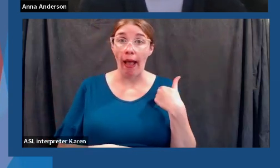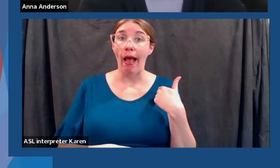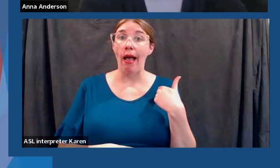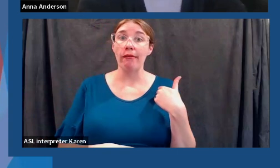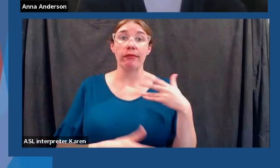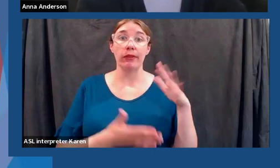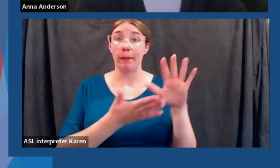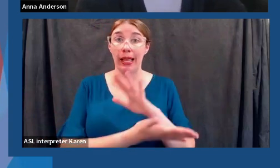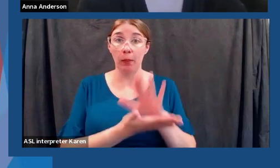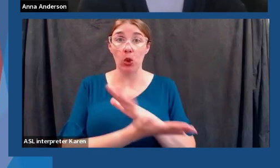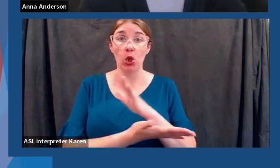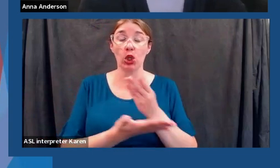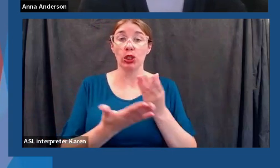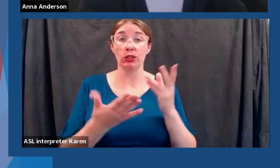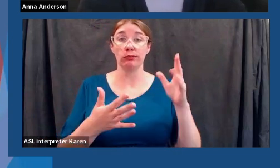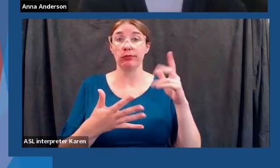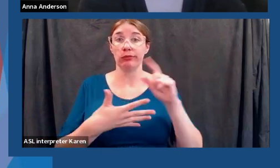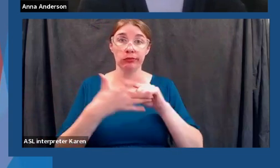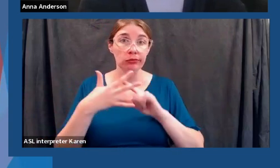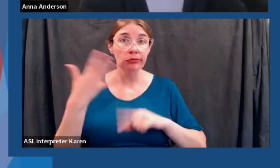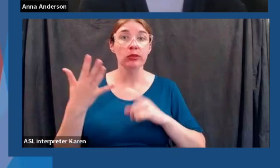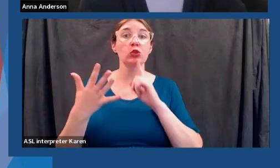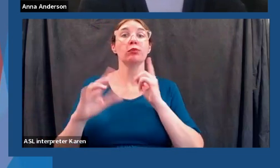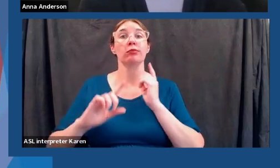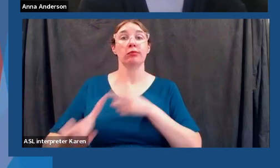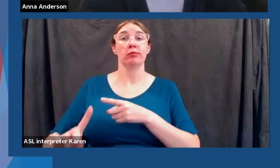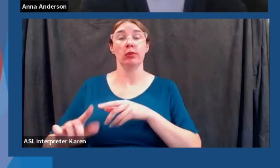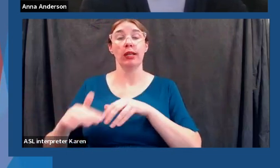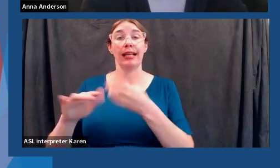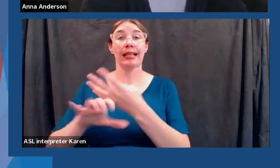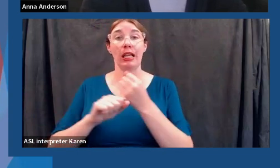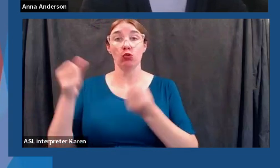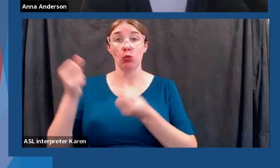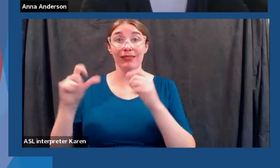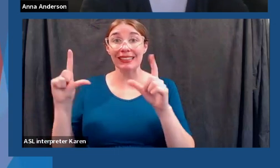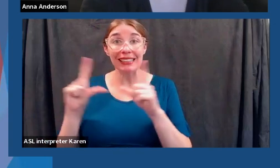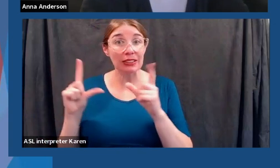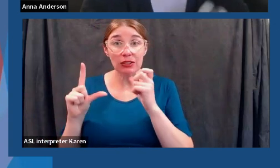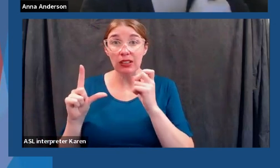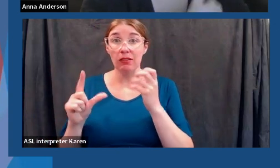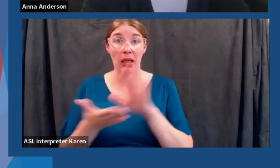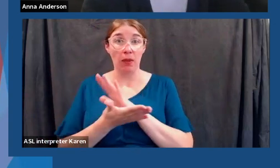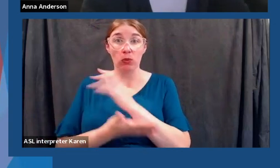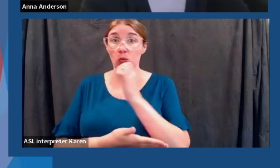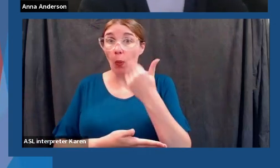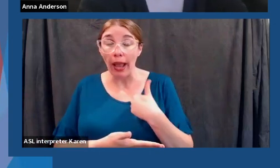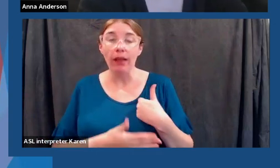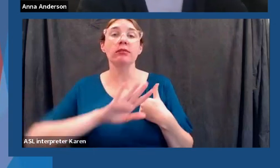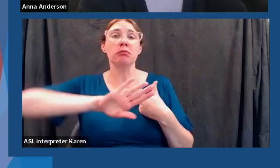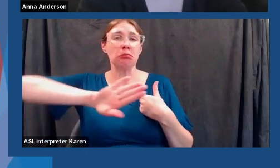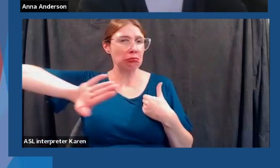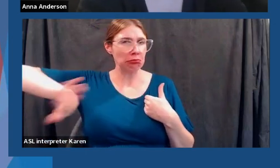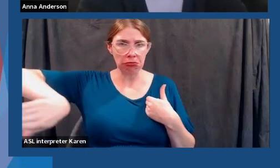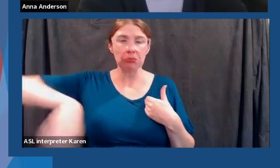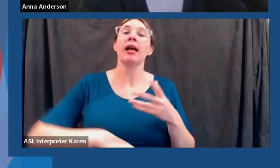driver's license, you can get an ID card to use for voting. You don't have to have